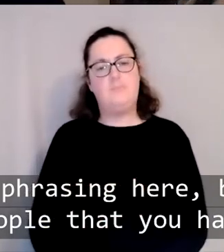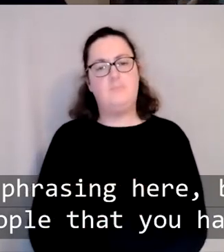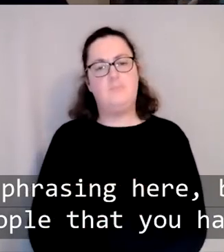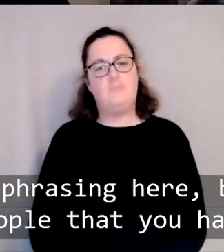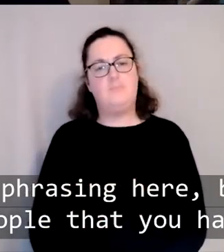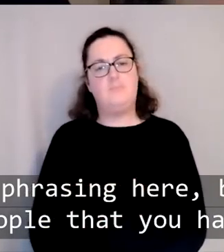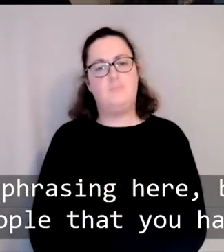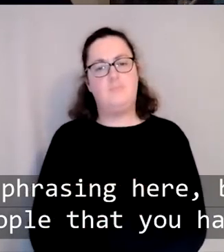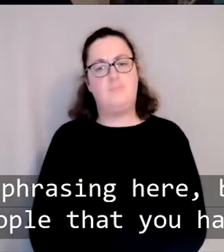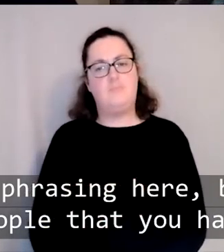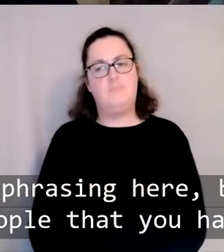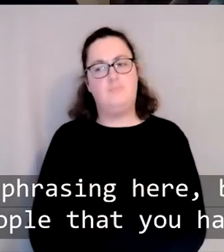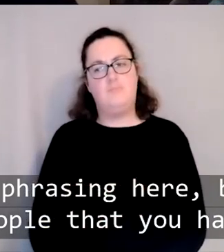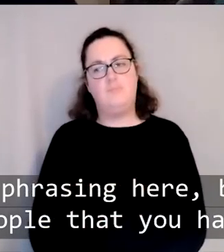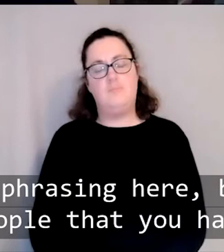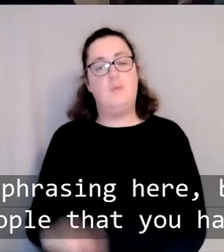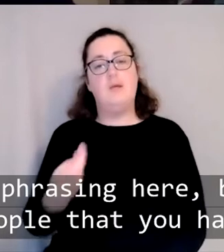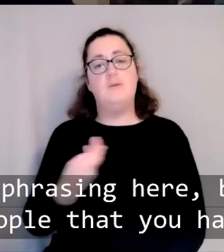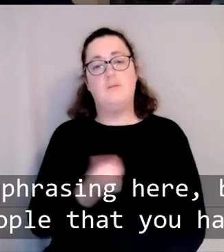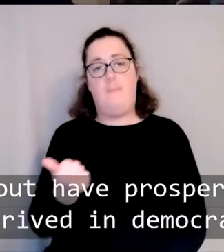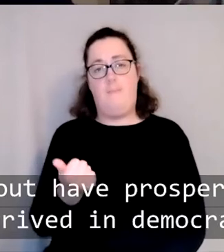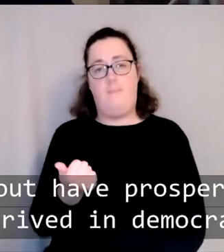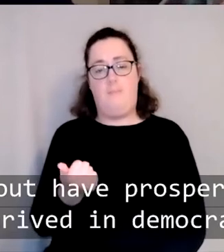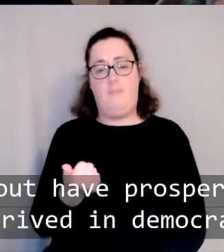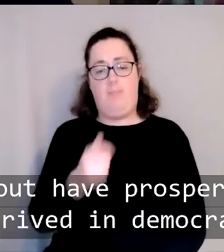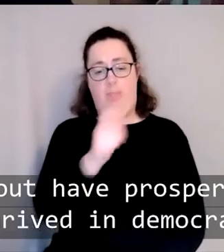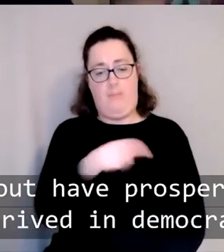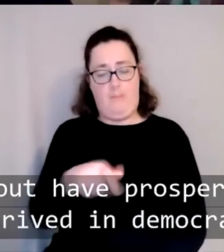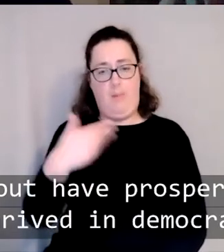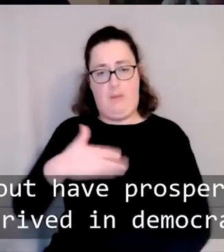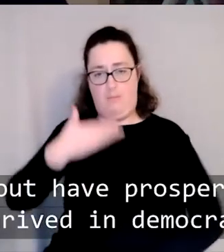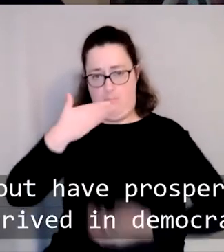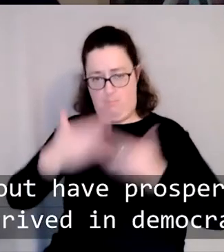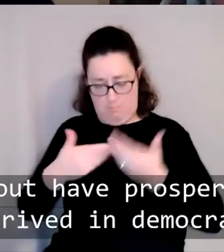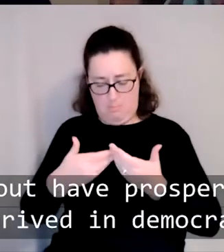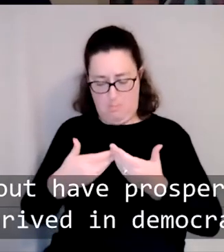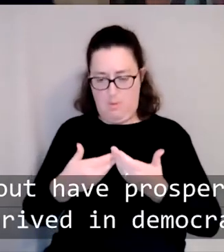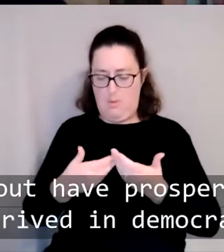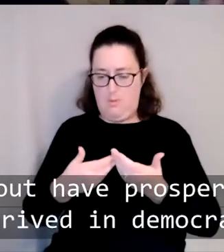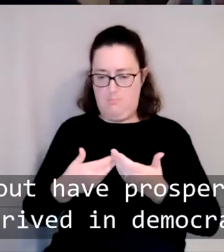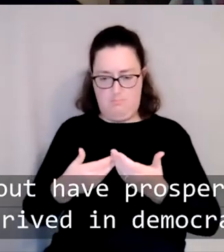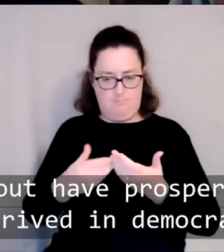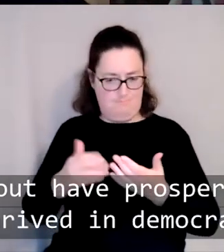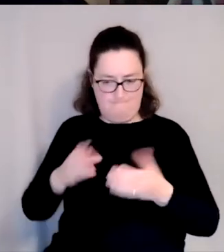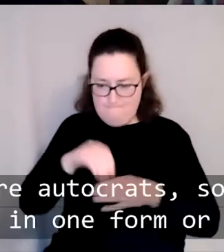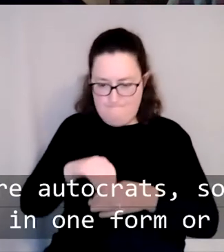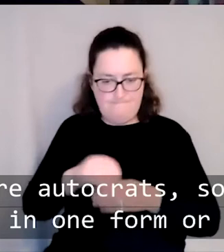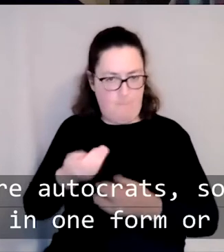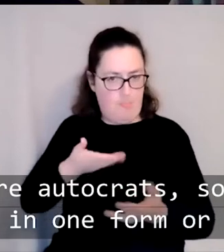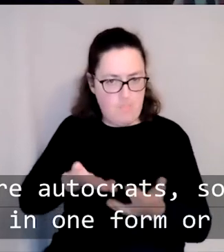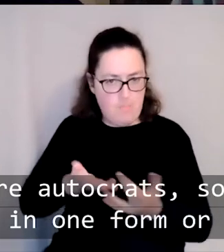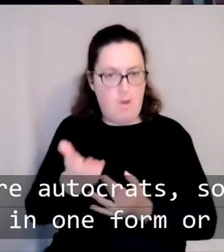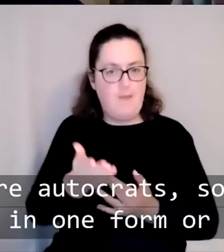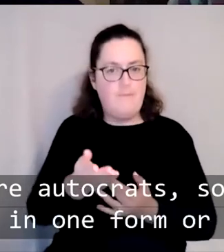it's some of the people that you have talked about have prospered and thrived in democracies. Some